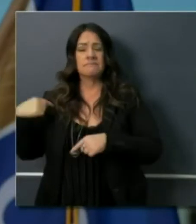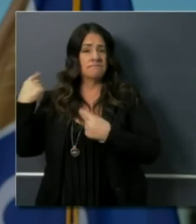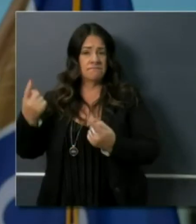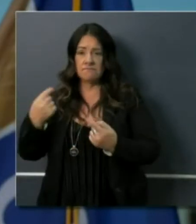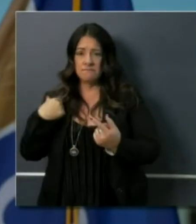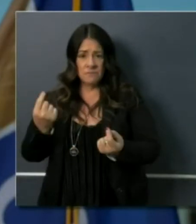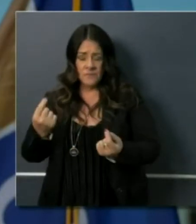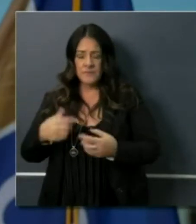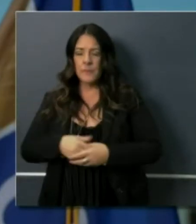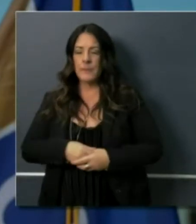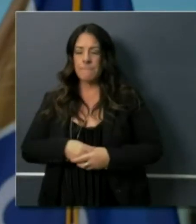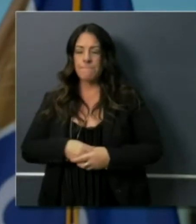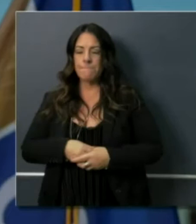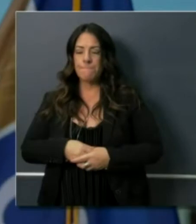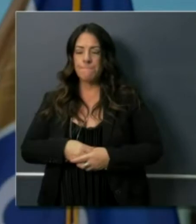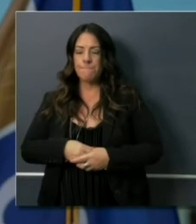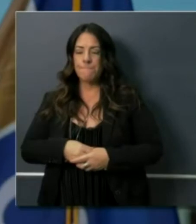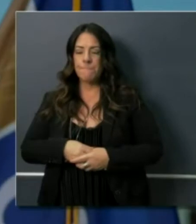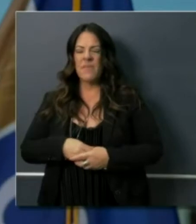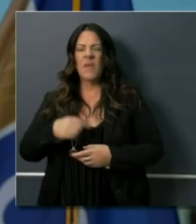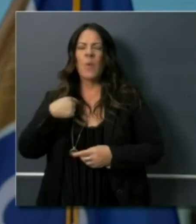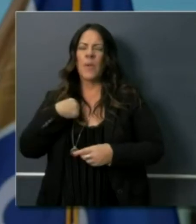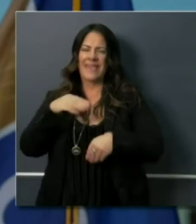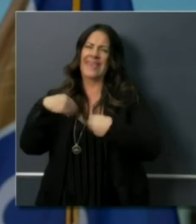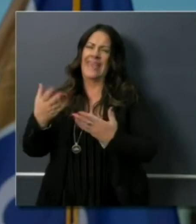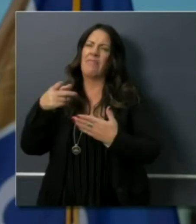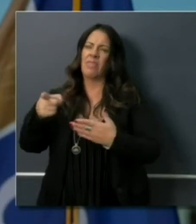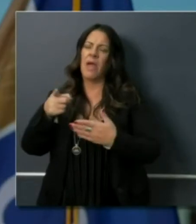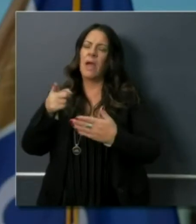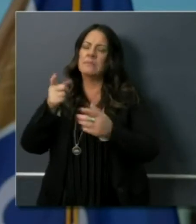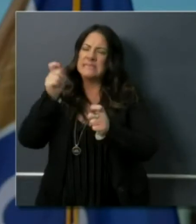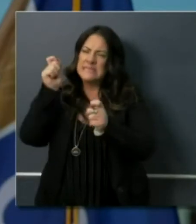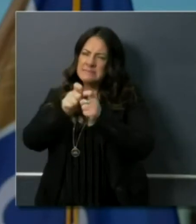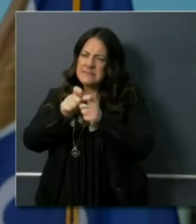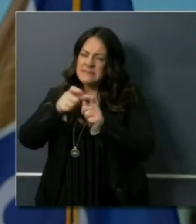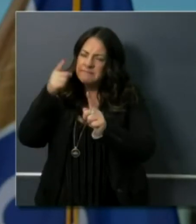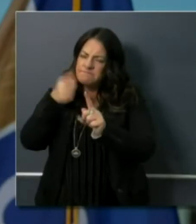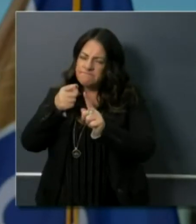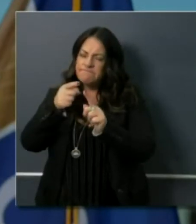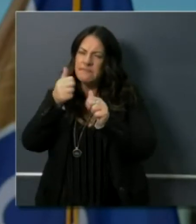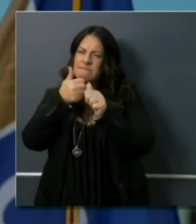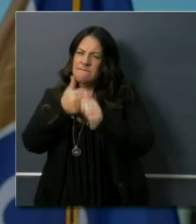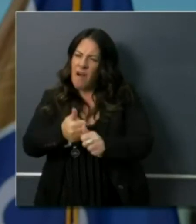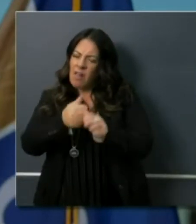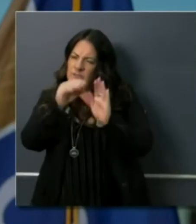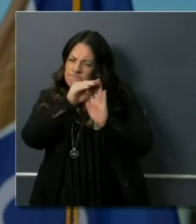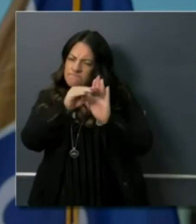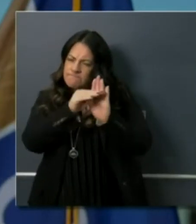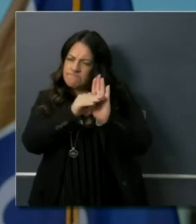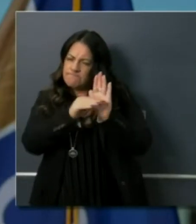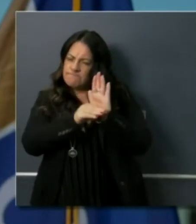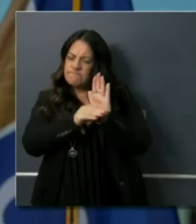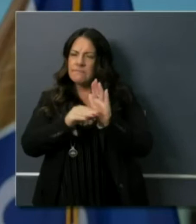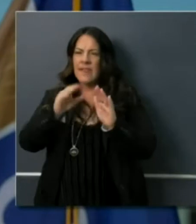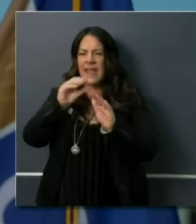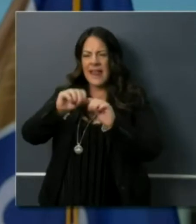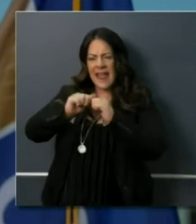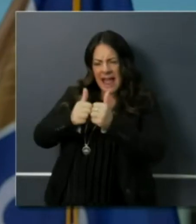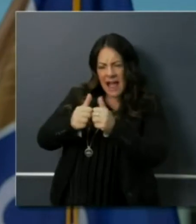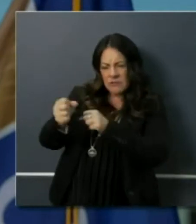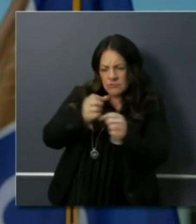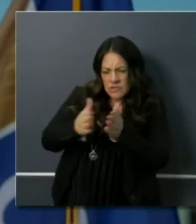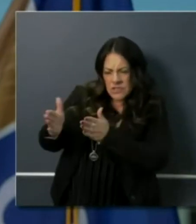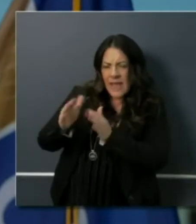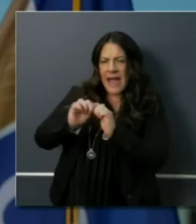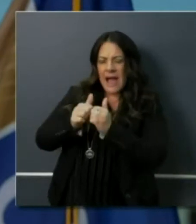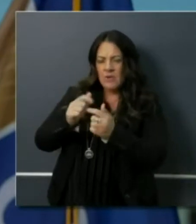put out specific new guidelines and strategies that have been backed up by what I would